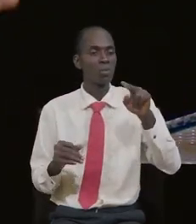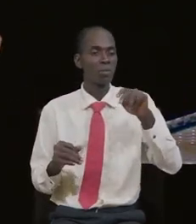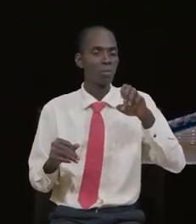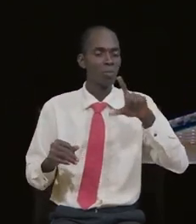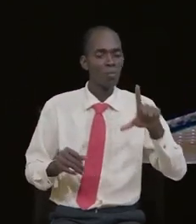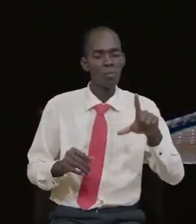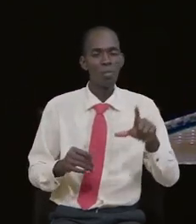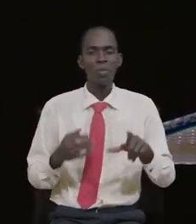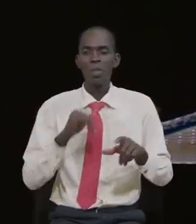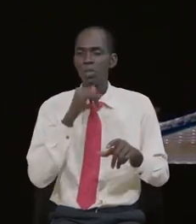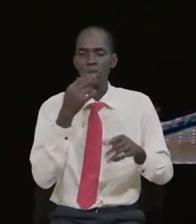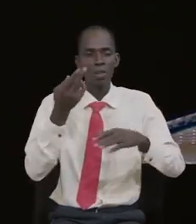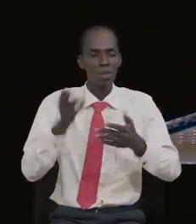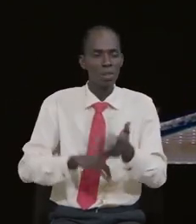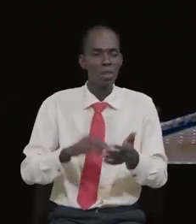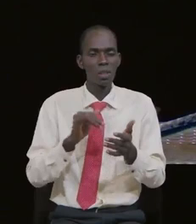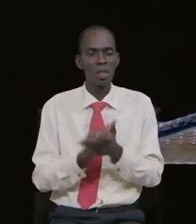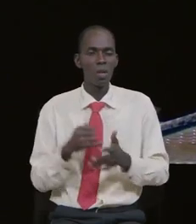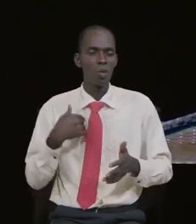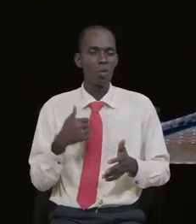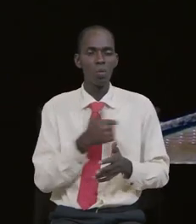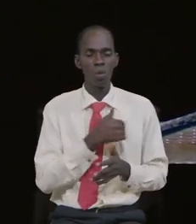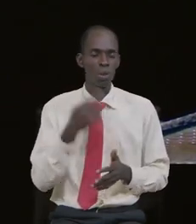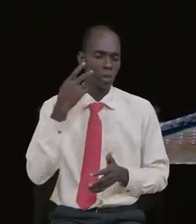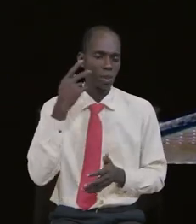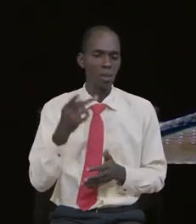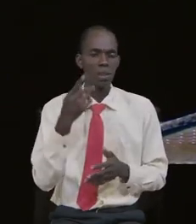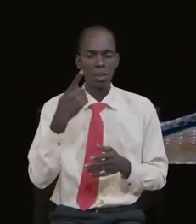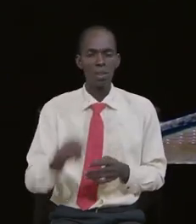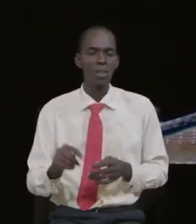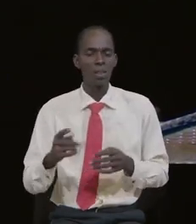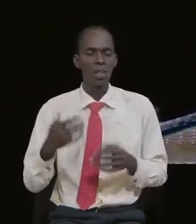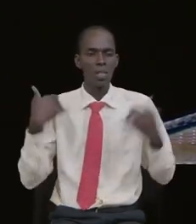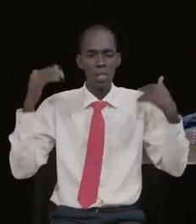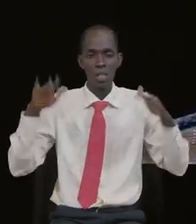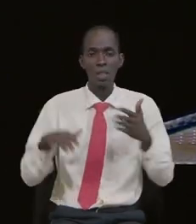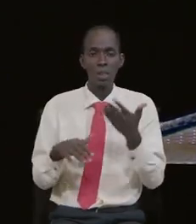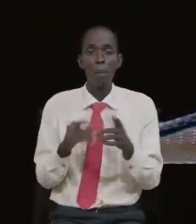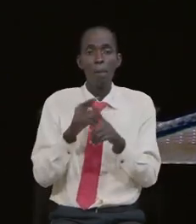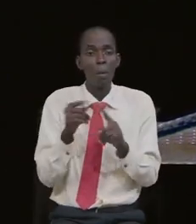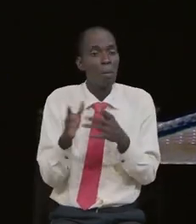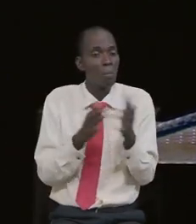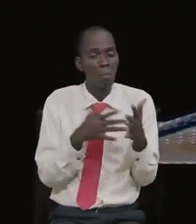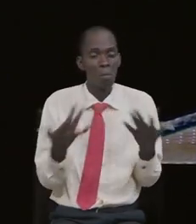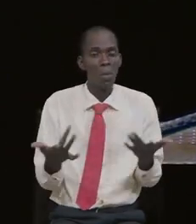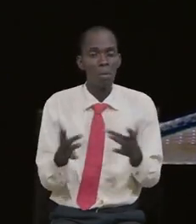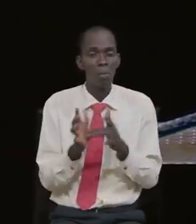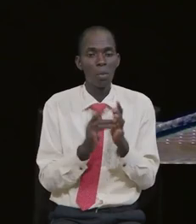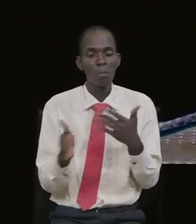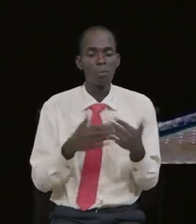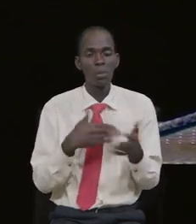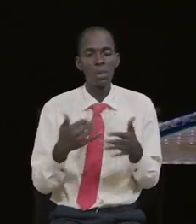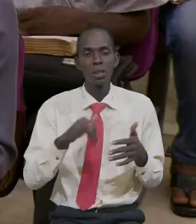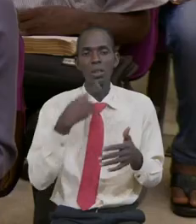or we don't see the angel, the promise of God tells us, assures us, the angel of the Lord will be there by your side every time